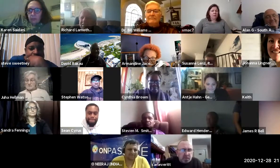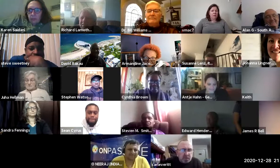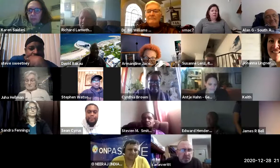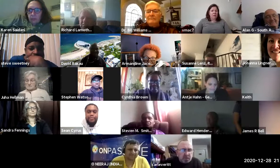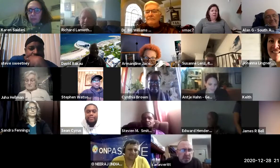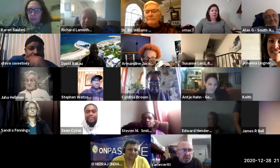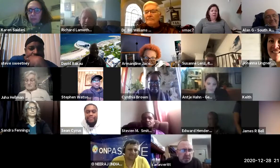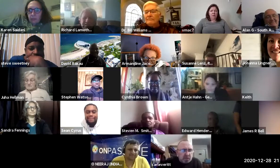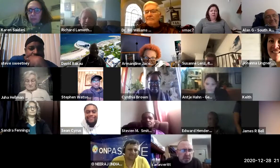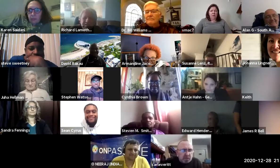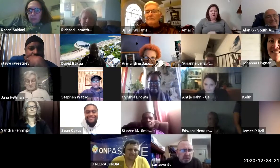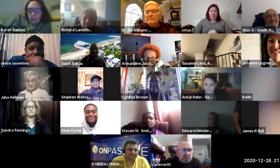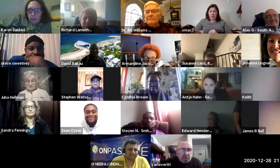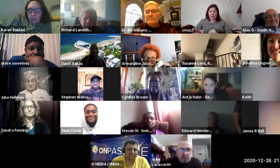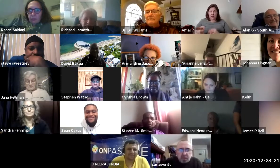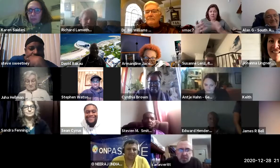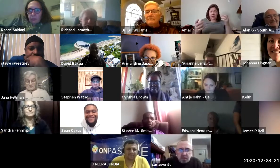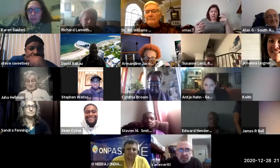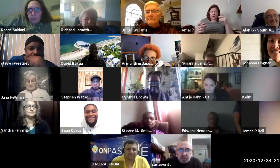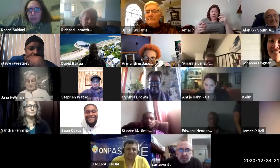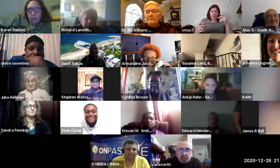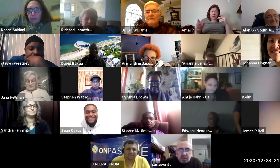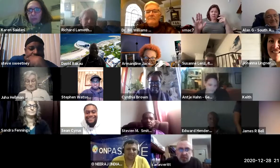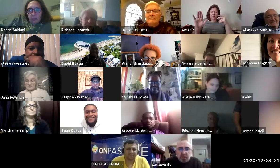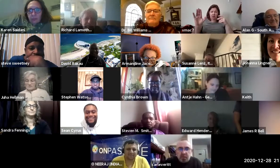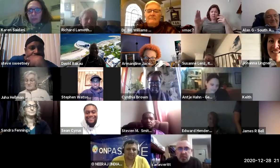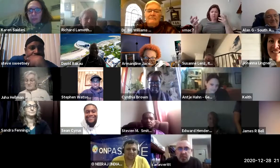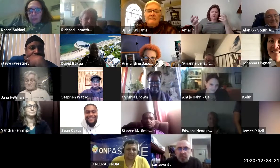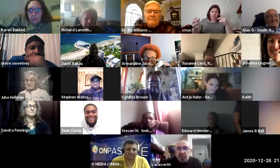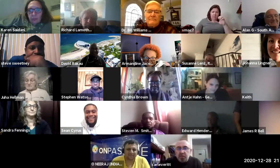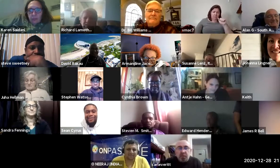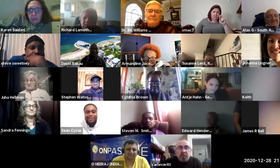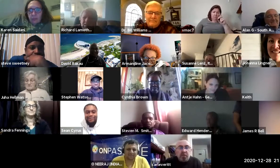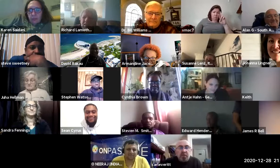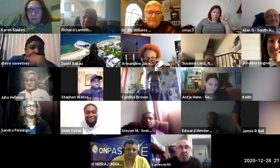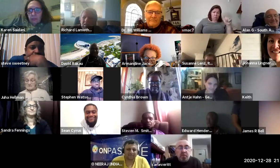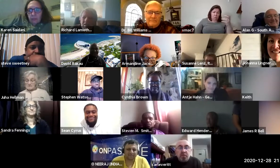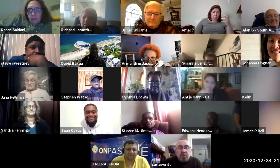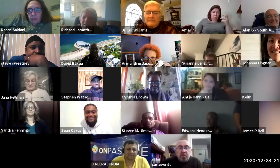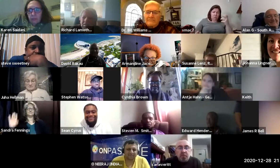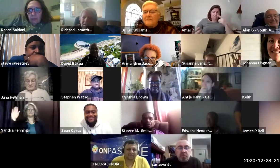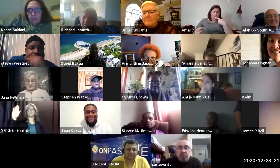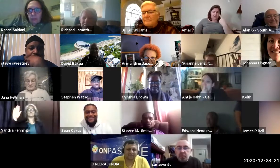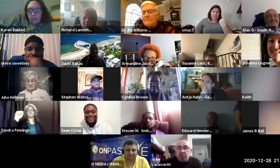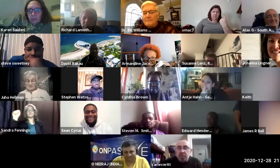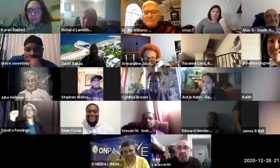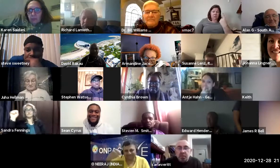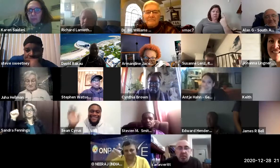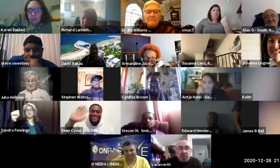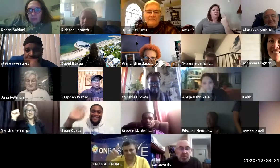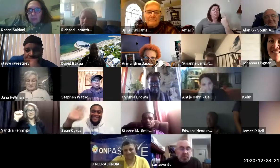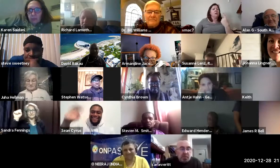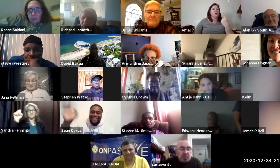No, that's fantastic. Thank you so much, Sean. You are so inspirational. I see our Niraj from India has joined